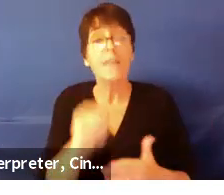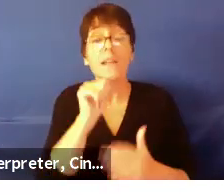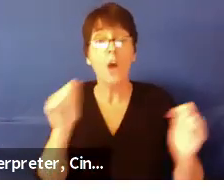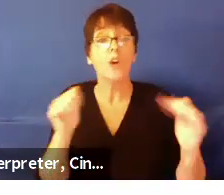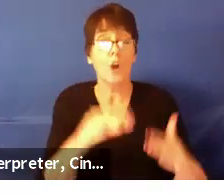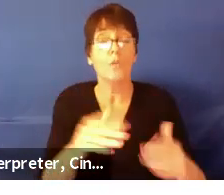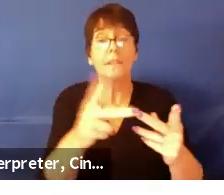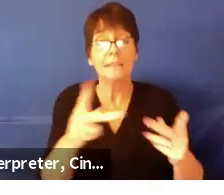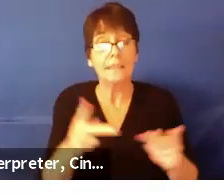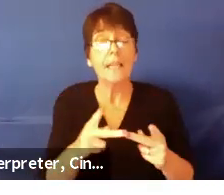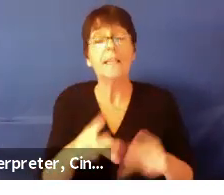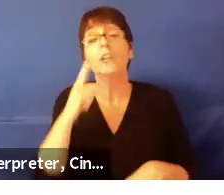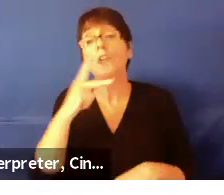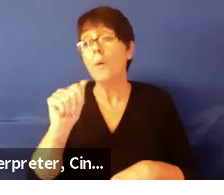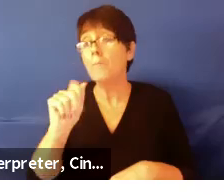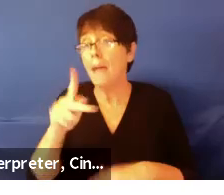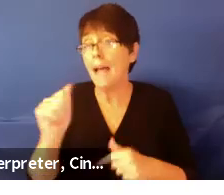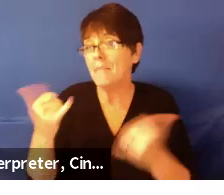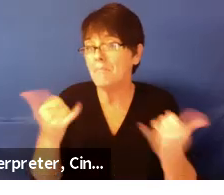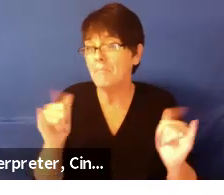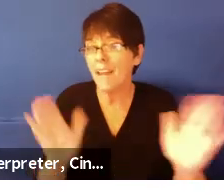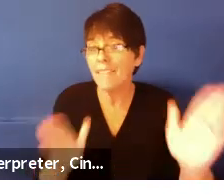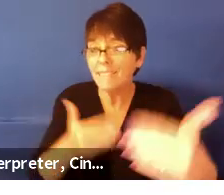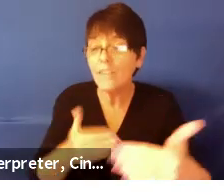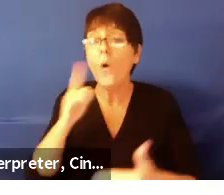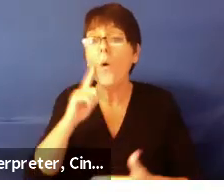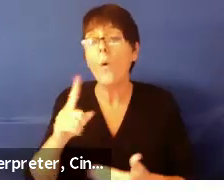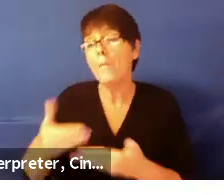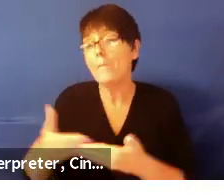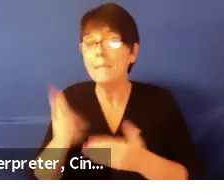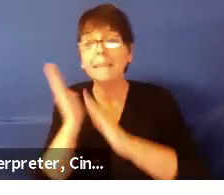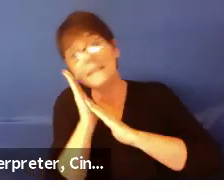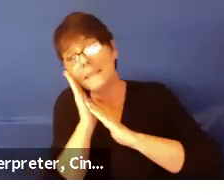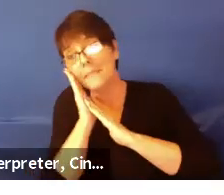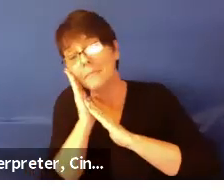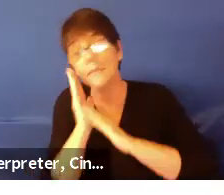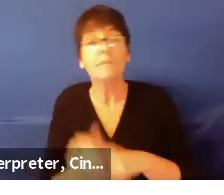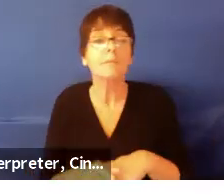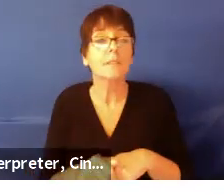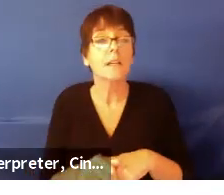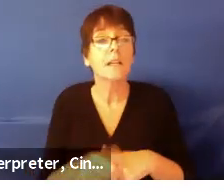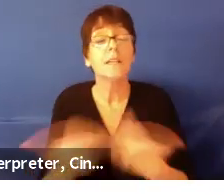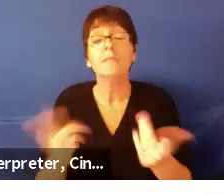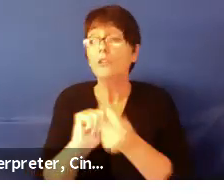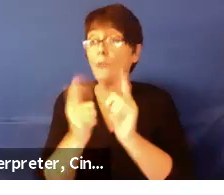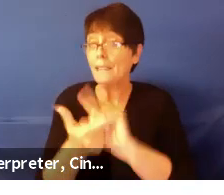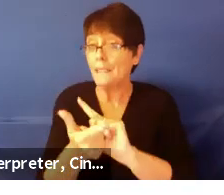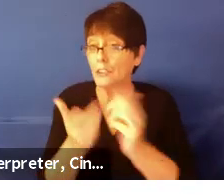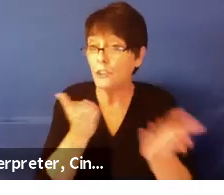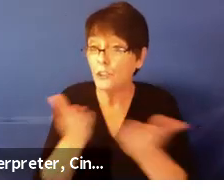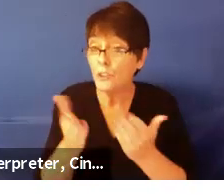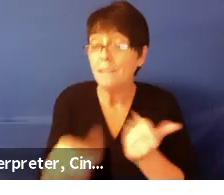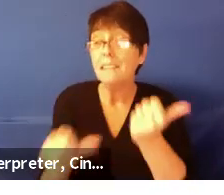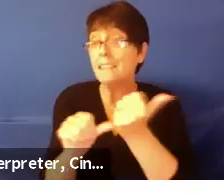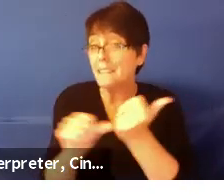setting. So pack and place, for instance, or infant sleep boxes. Translation services and assistive